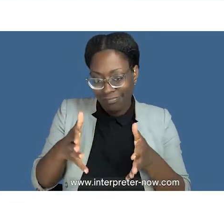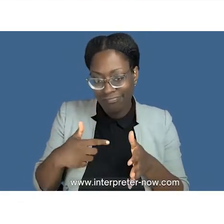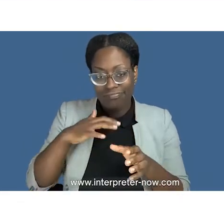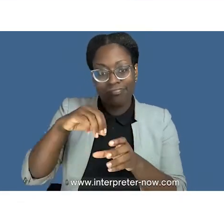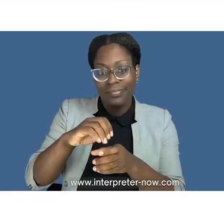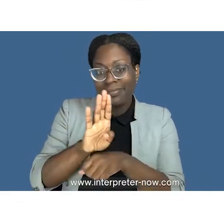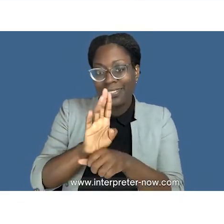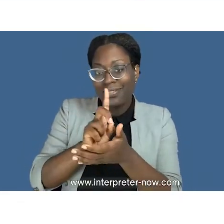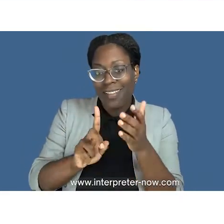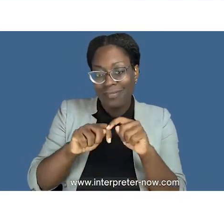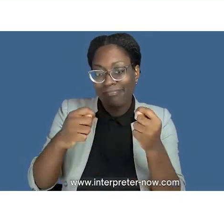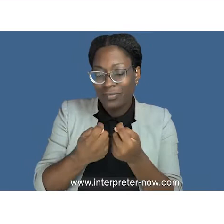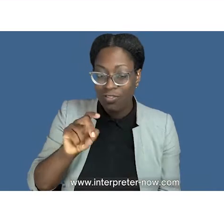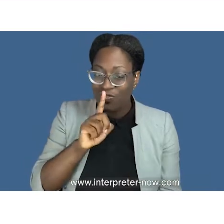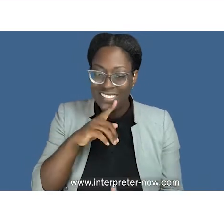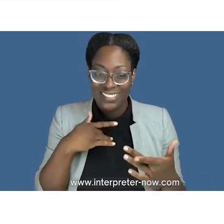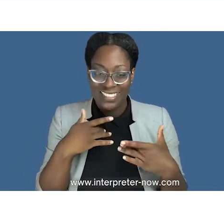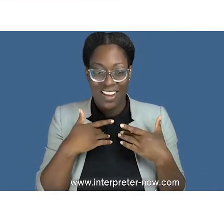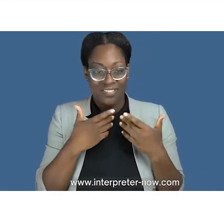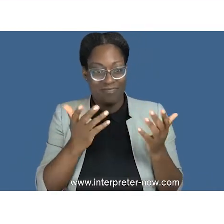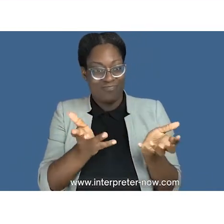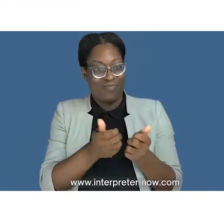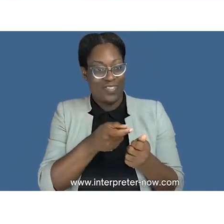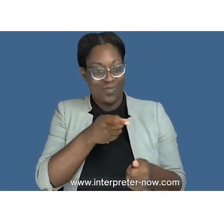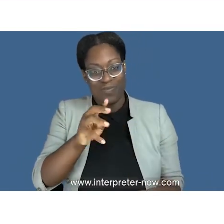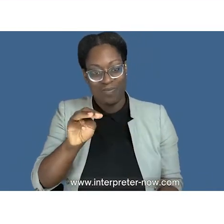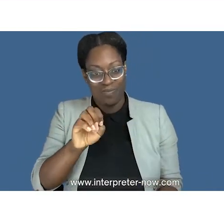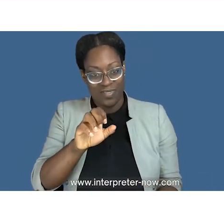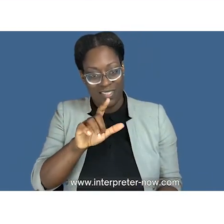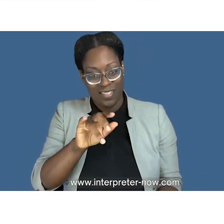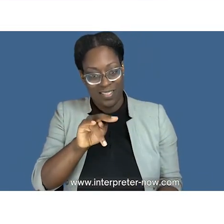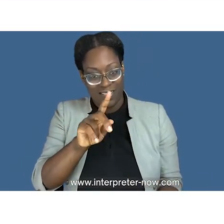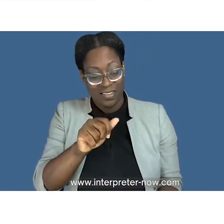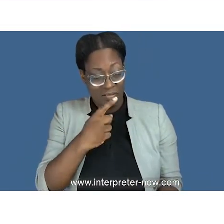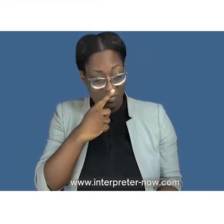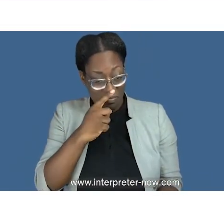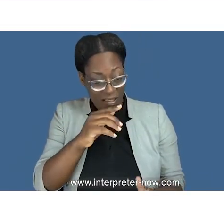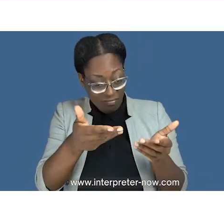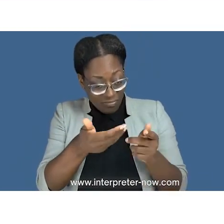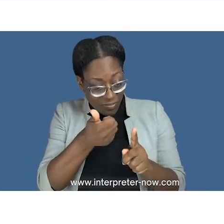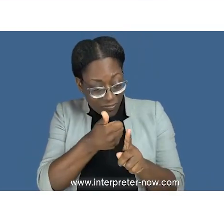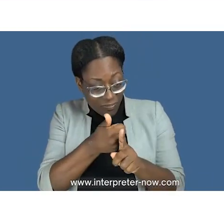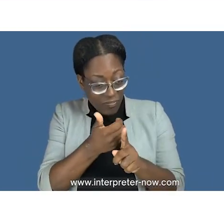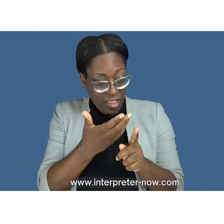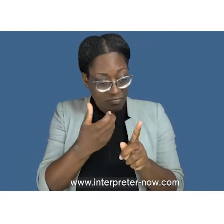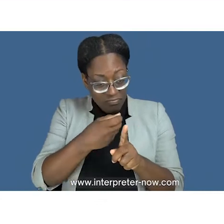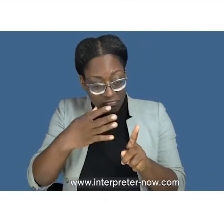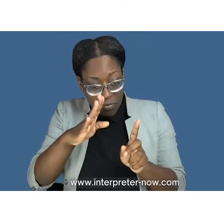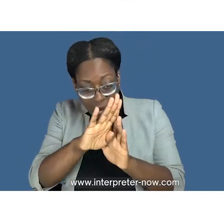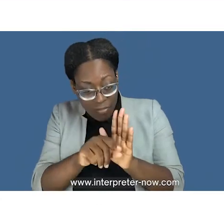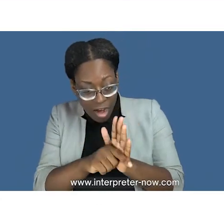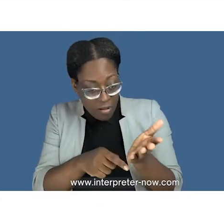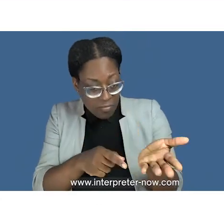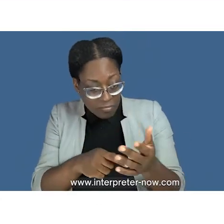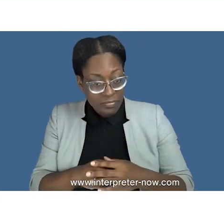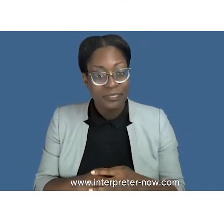the business design team. And just to get started, can you please introduce yourself and mention anything about your background that you'd like to